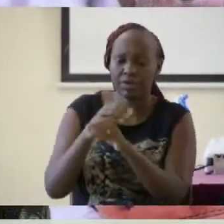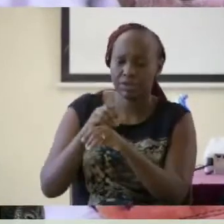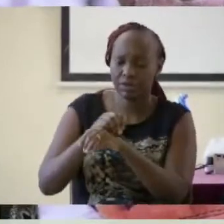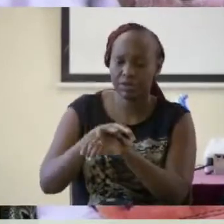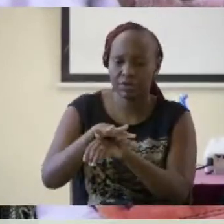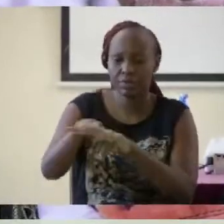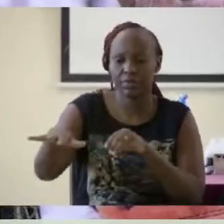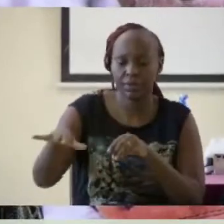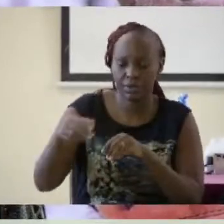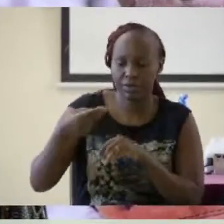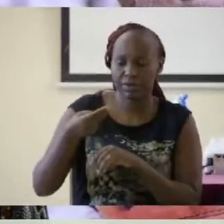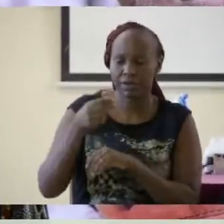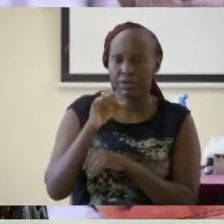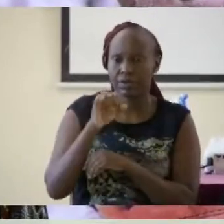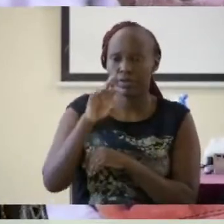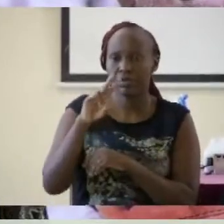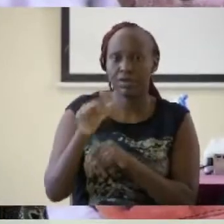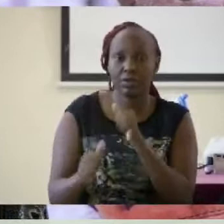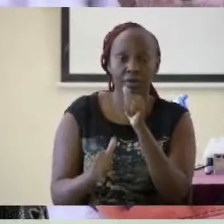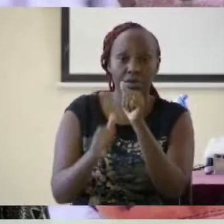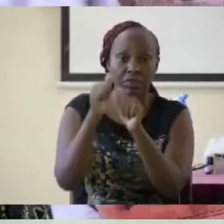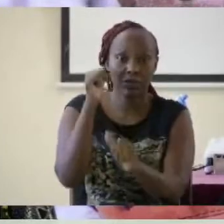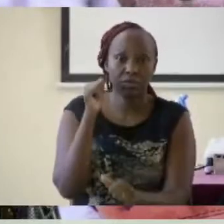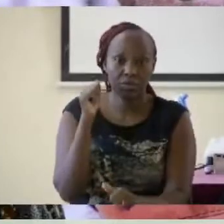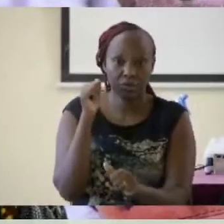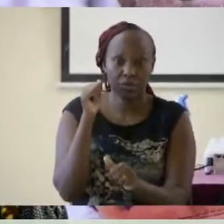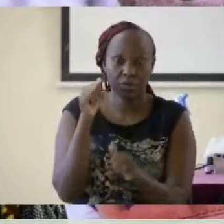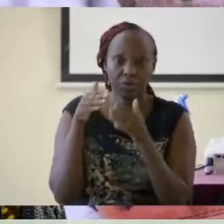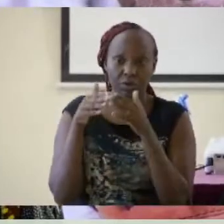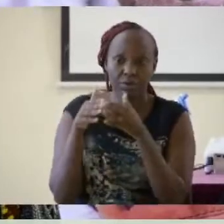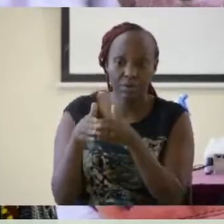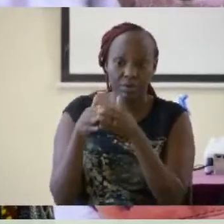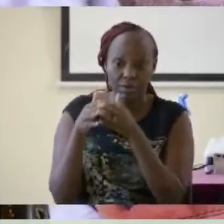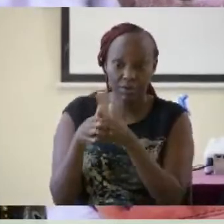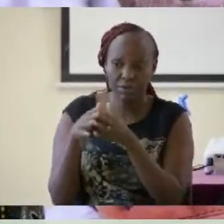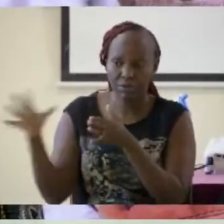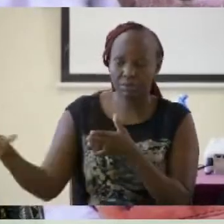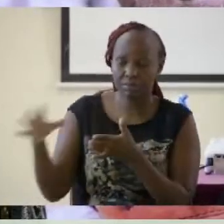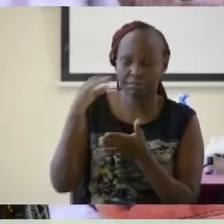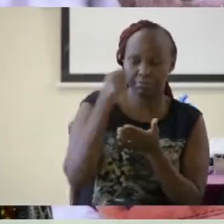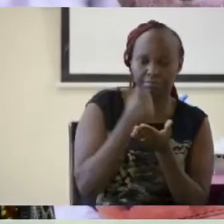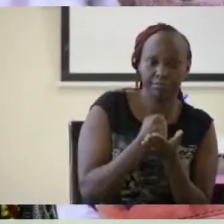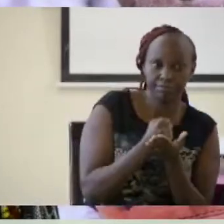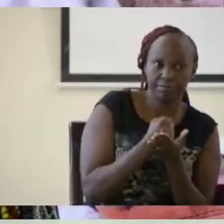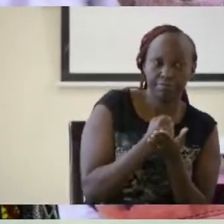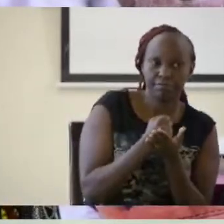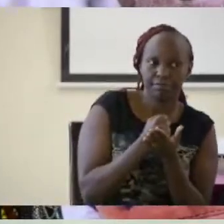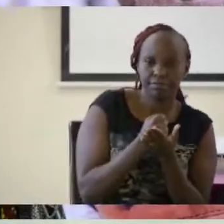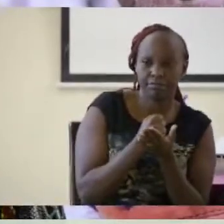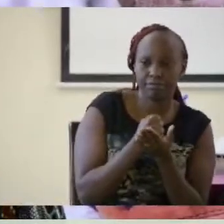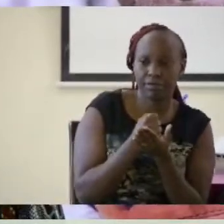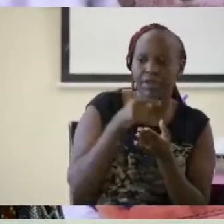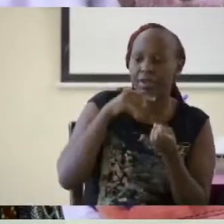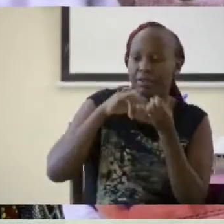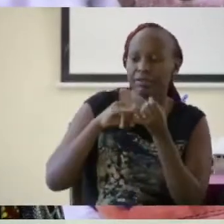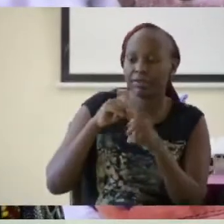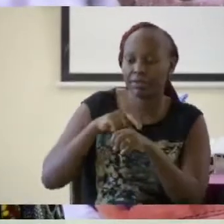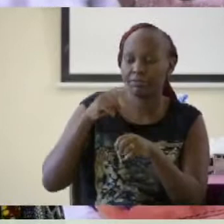HIV, refused to be sexually inherited after their husbands